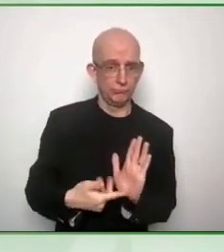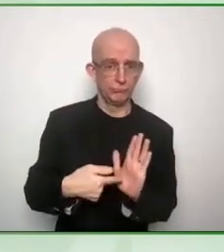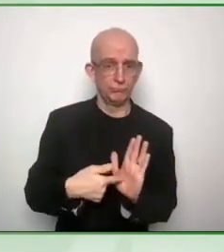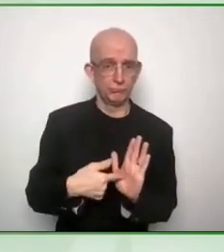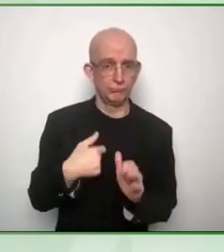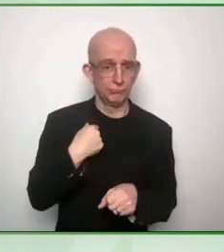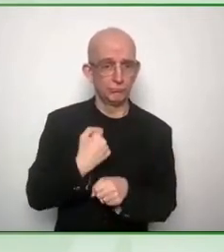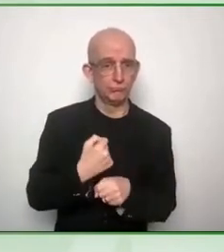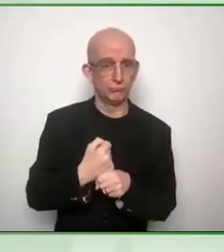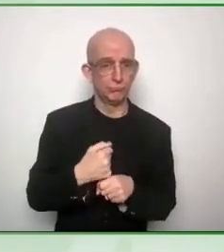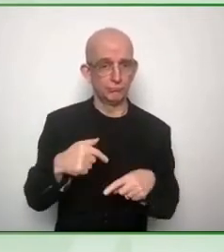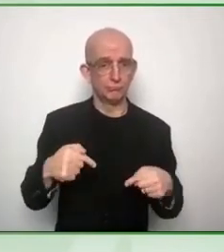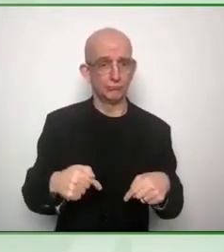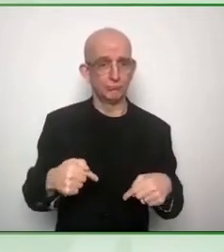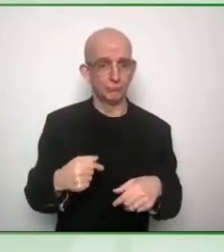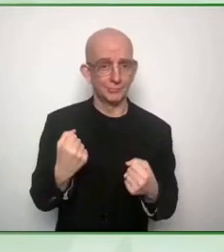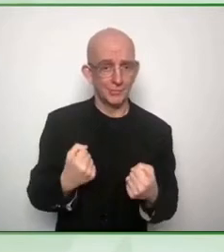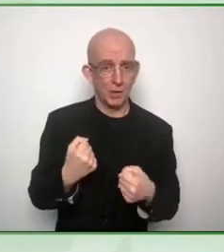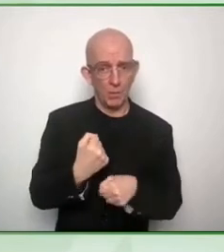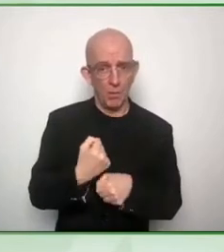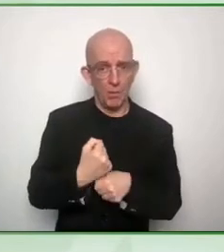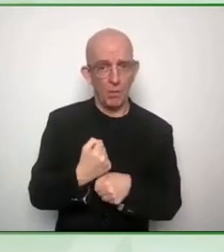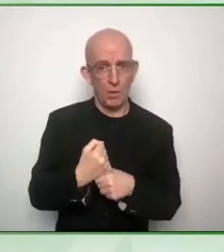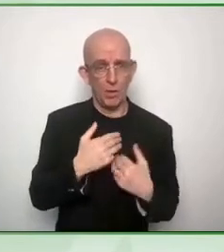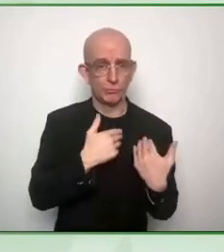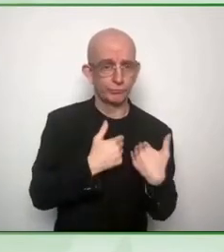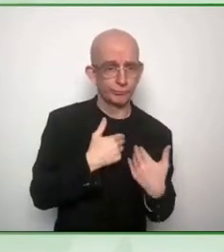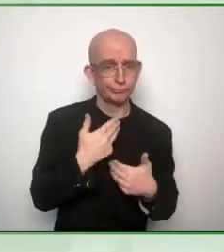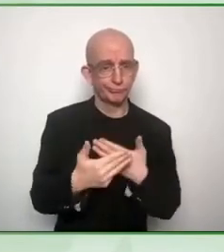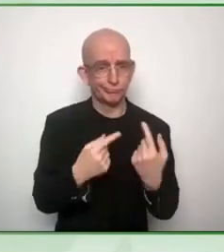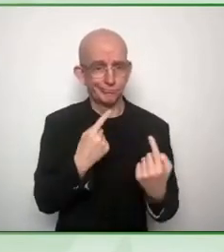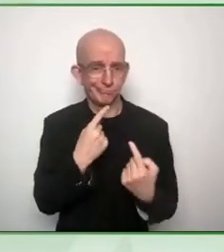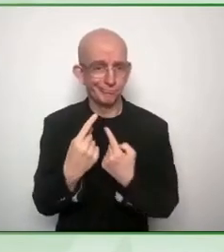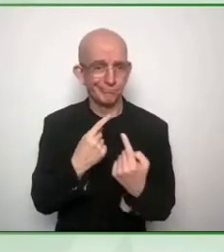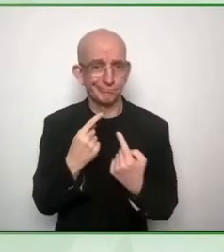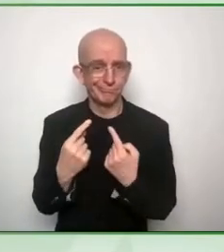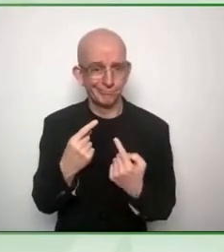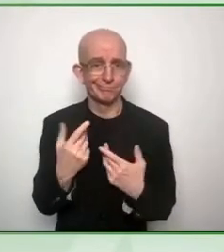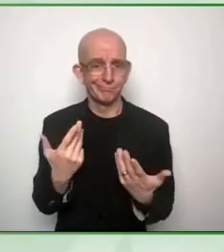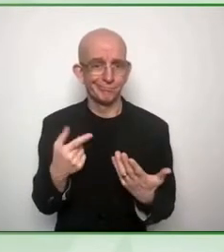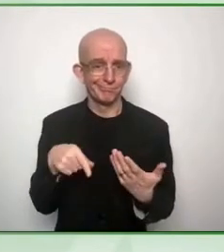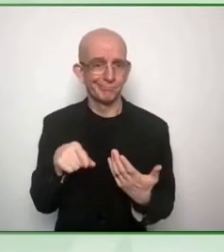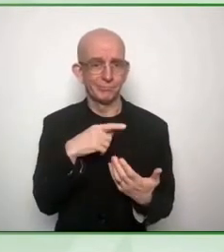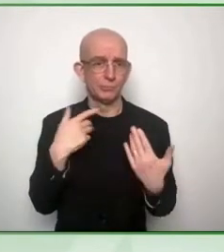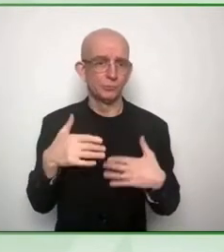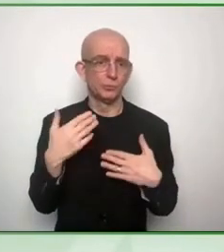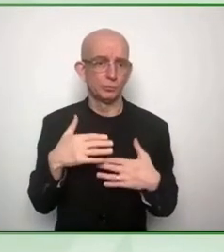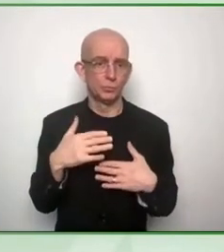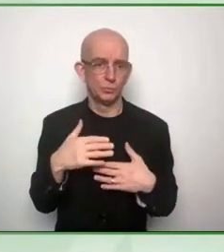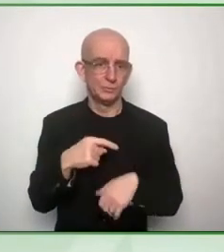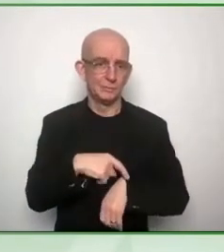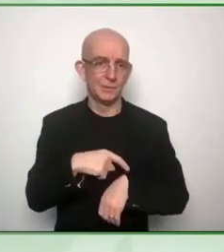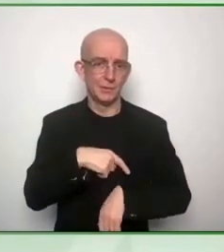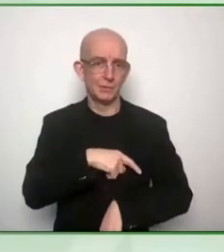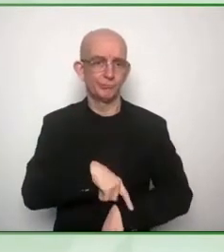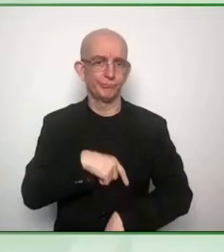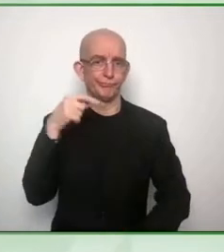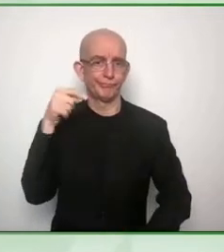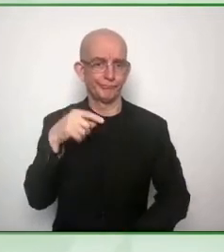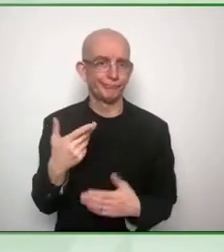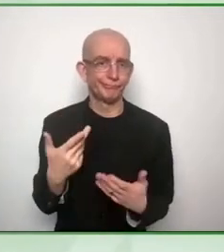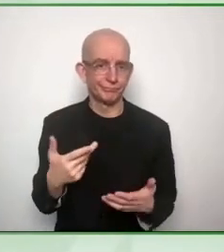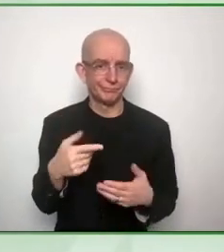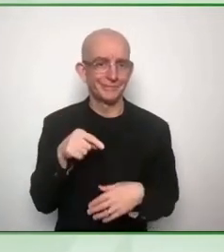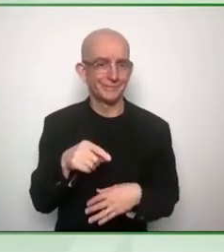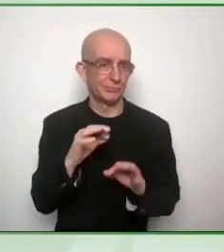system with and test that market adoption. The Christmas is over since a while, but wish list, what would you wish